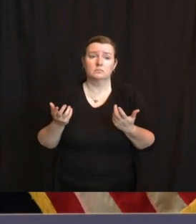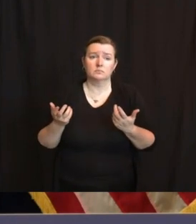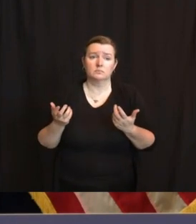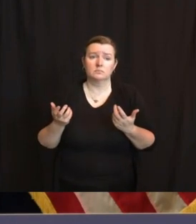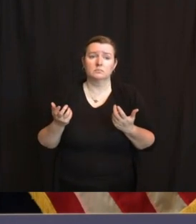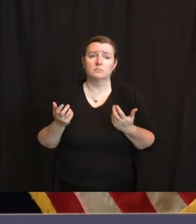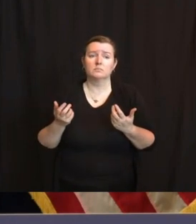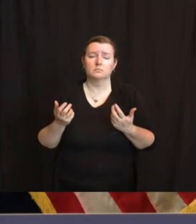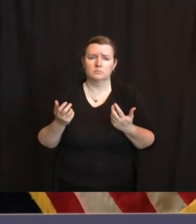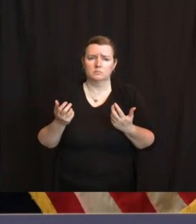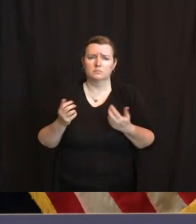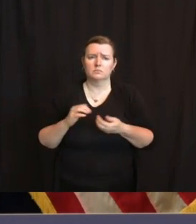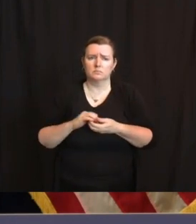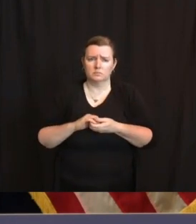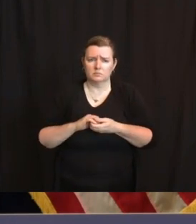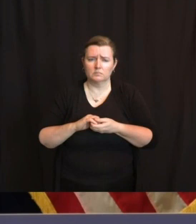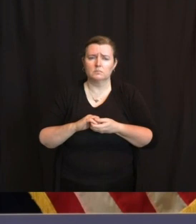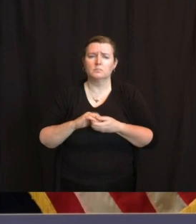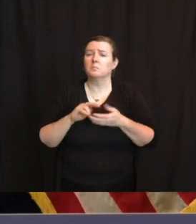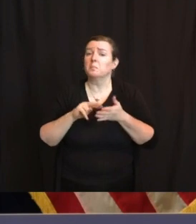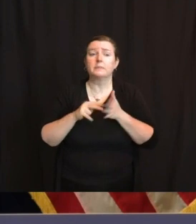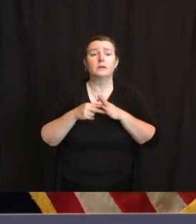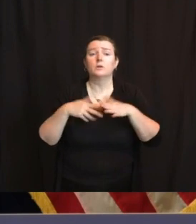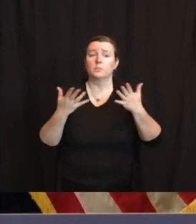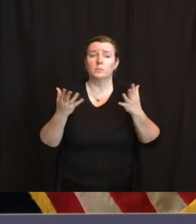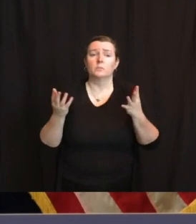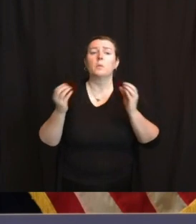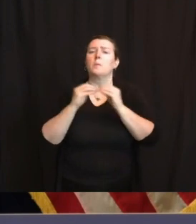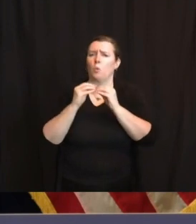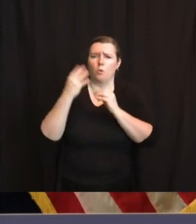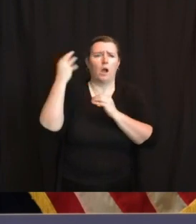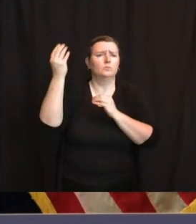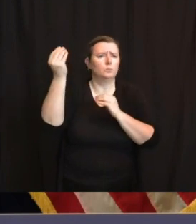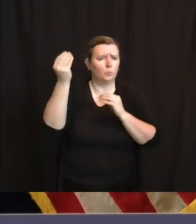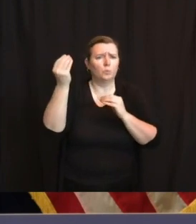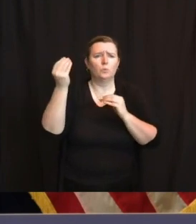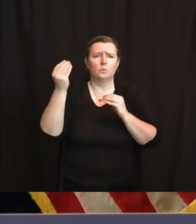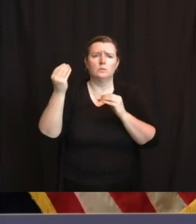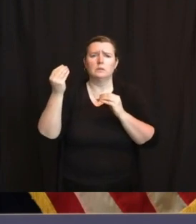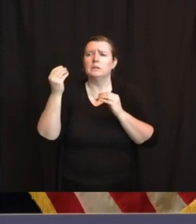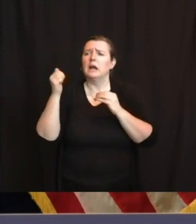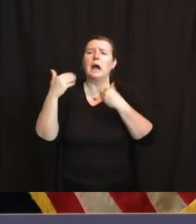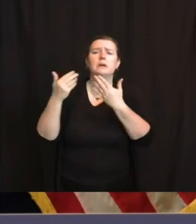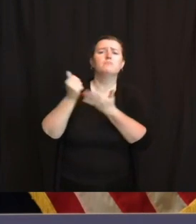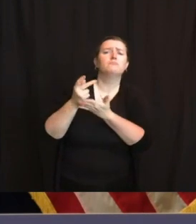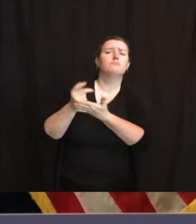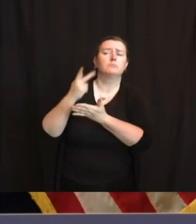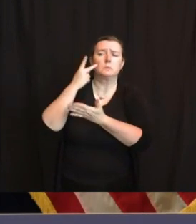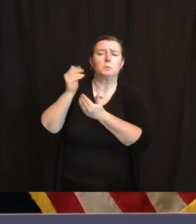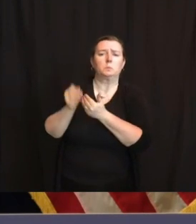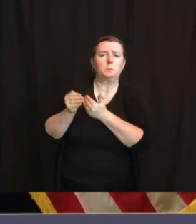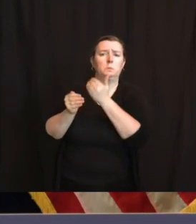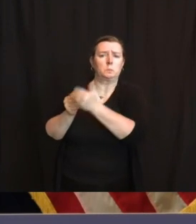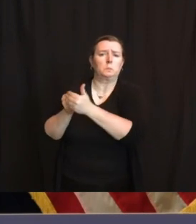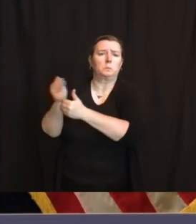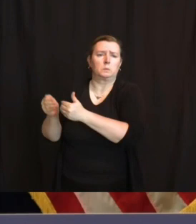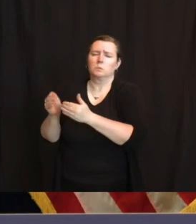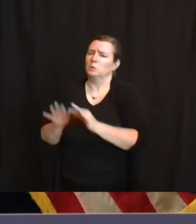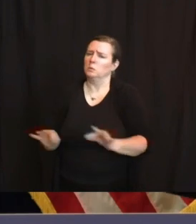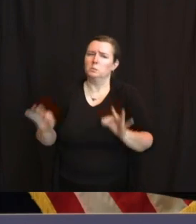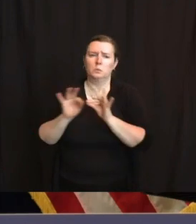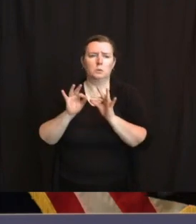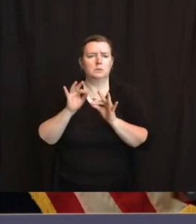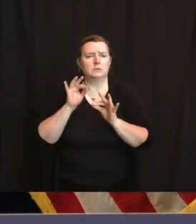than later will more than likely have some outdoor element to them. Something where we know that we've got ventilation, we